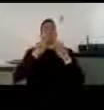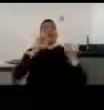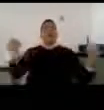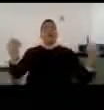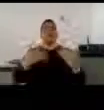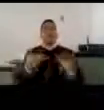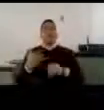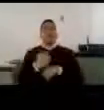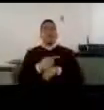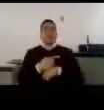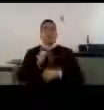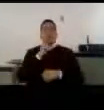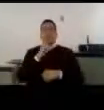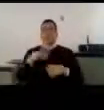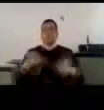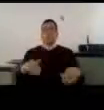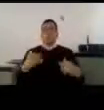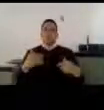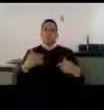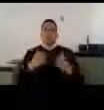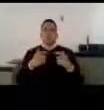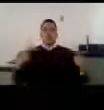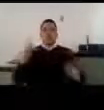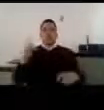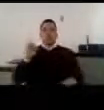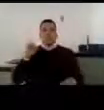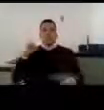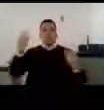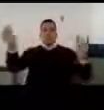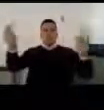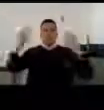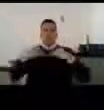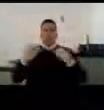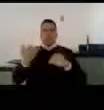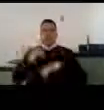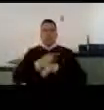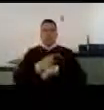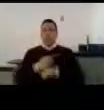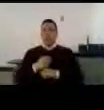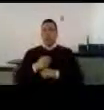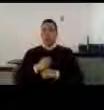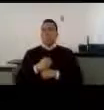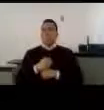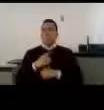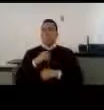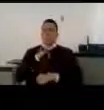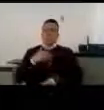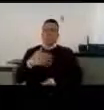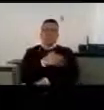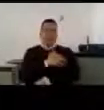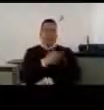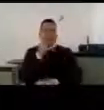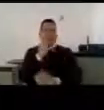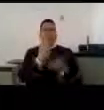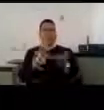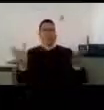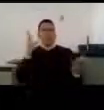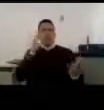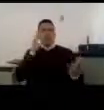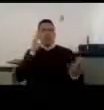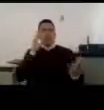You've taken an incredible step in the right direction today by being here and coming together. It's so powerful to see so many